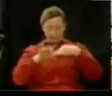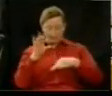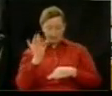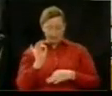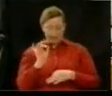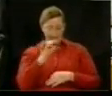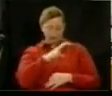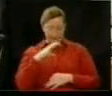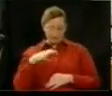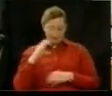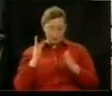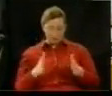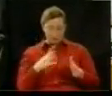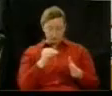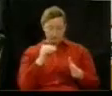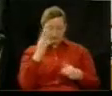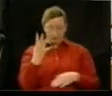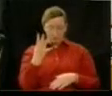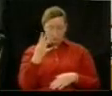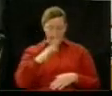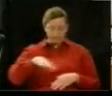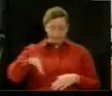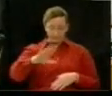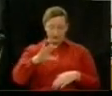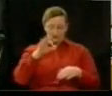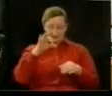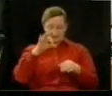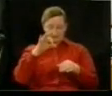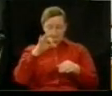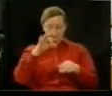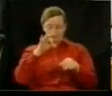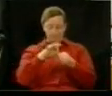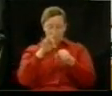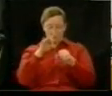4 countywide elected officials affected by the Supreme Court ruling.